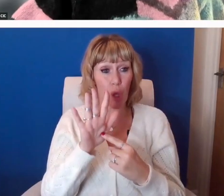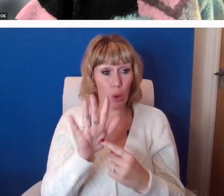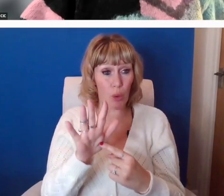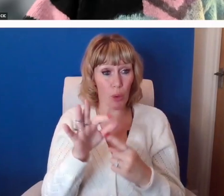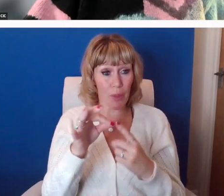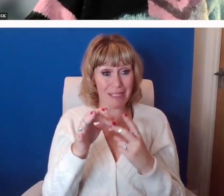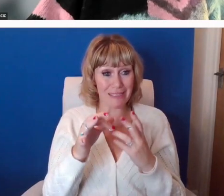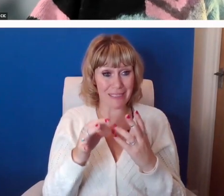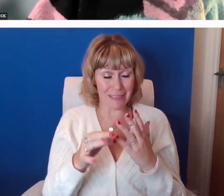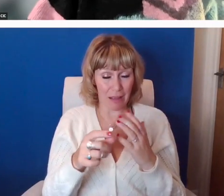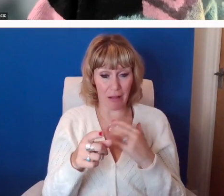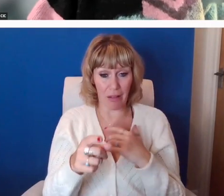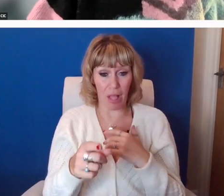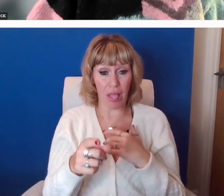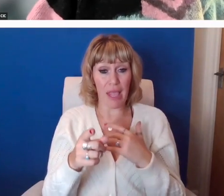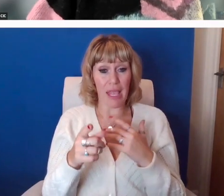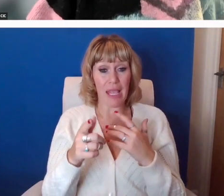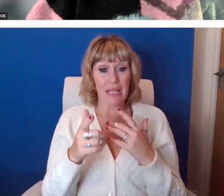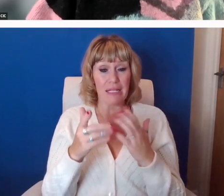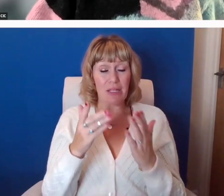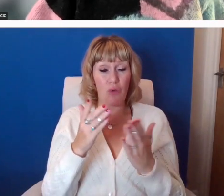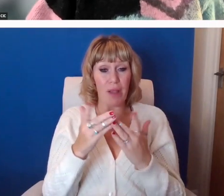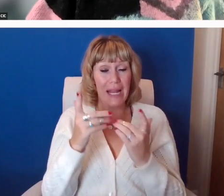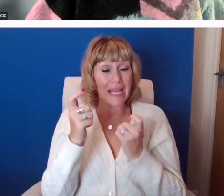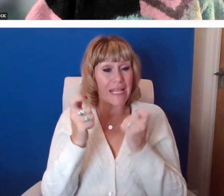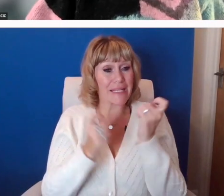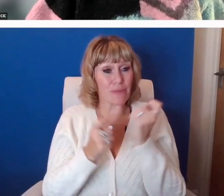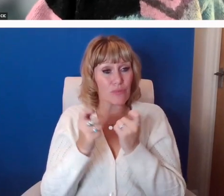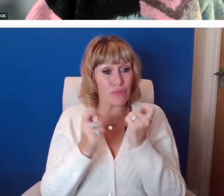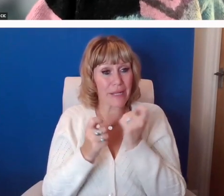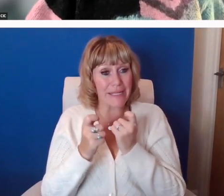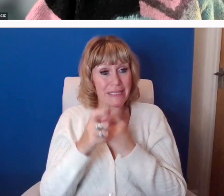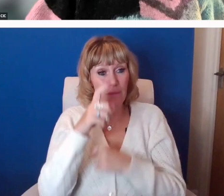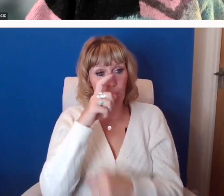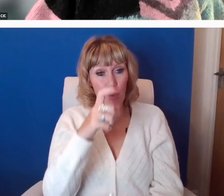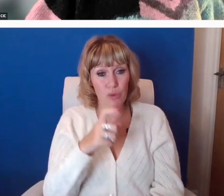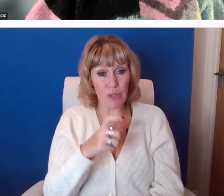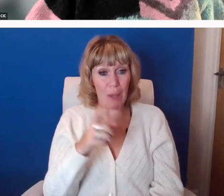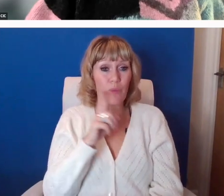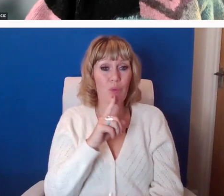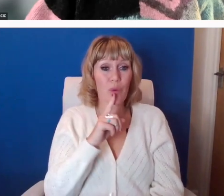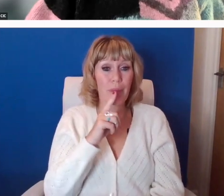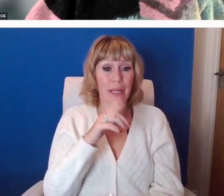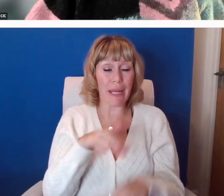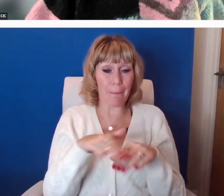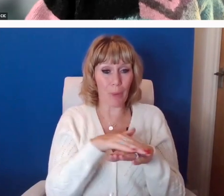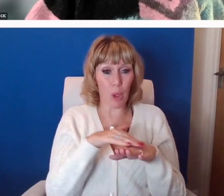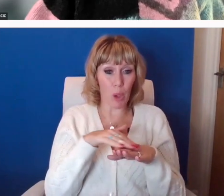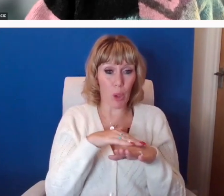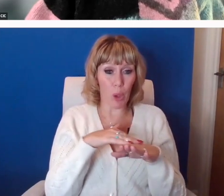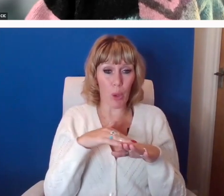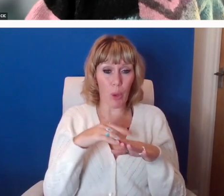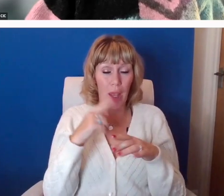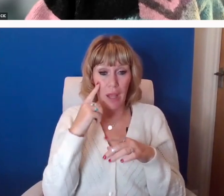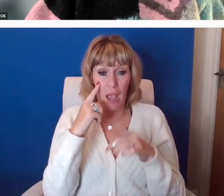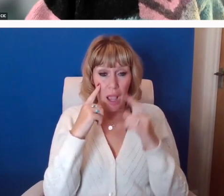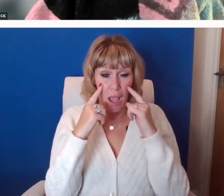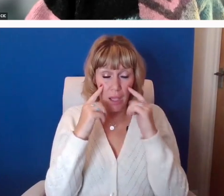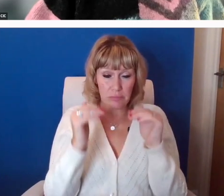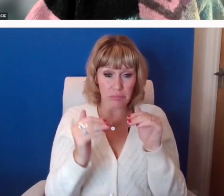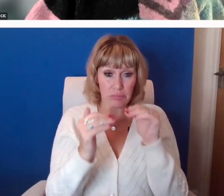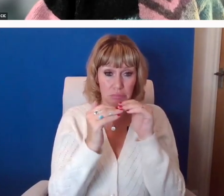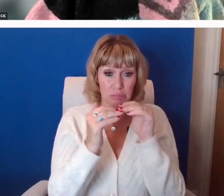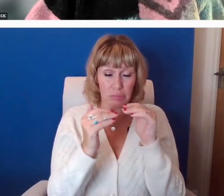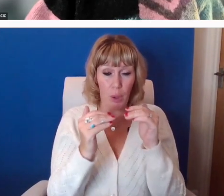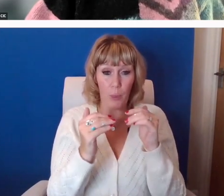So it's an expressive portrait of a woman's face in blue with pale yellow hair and blue eyes rendered onto